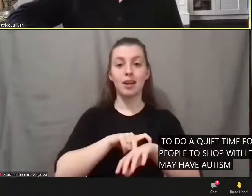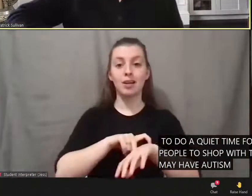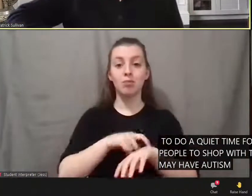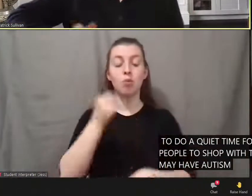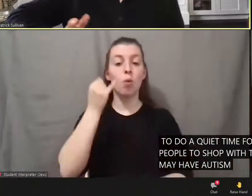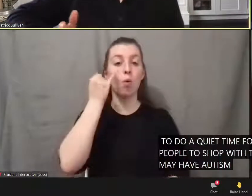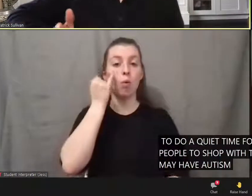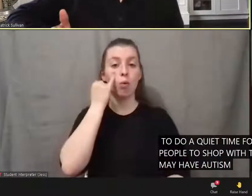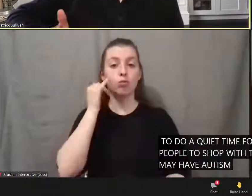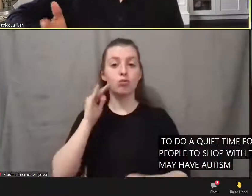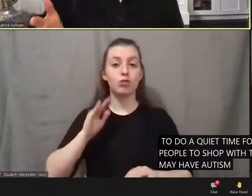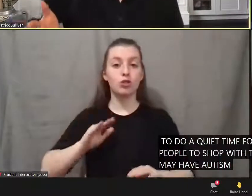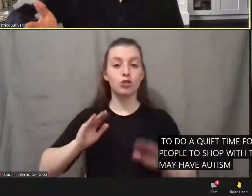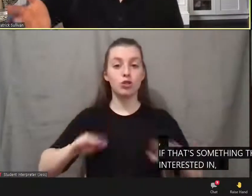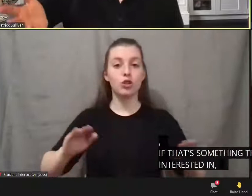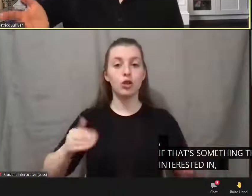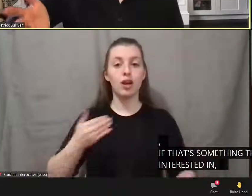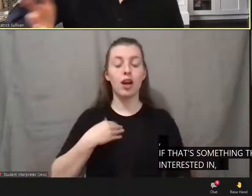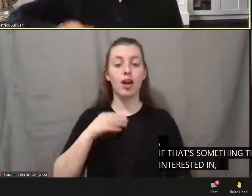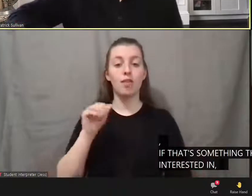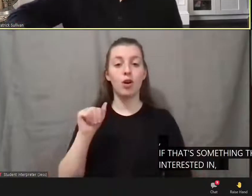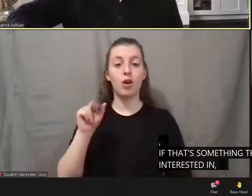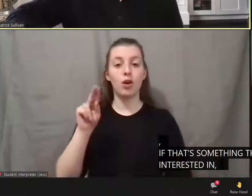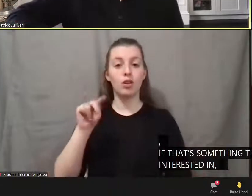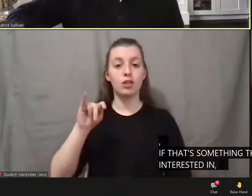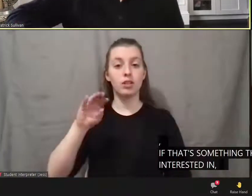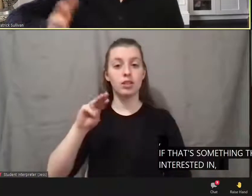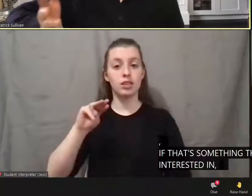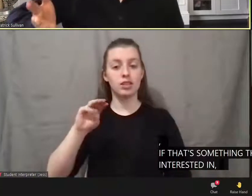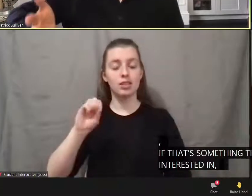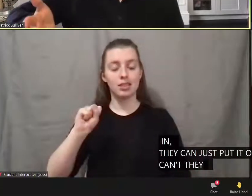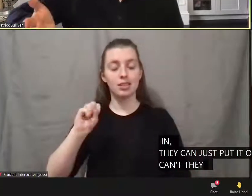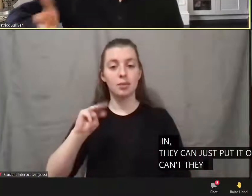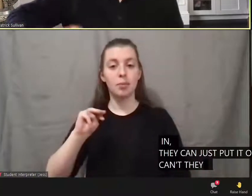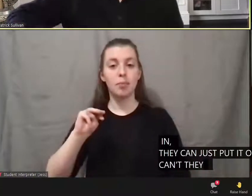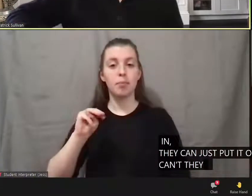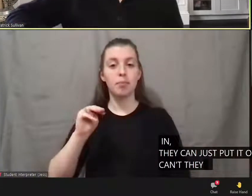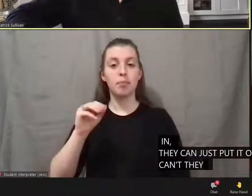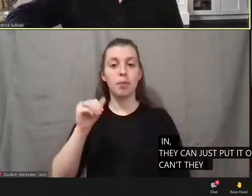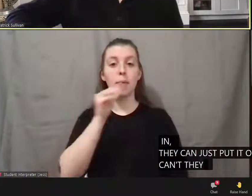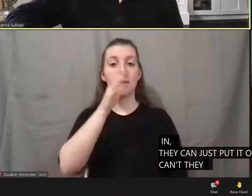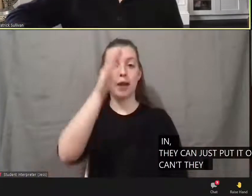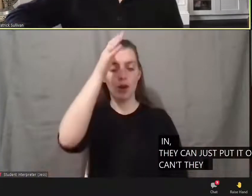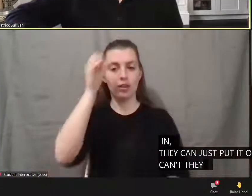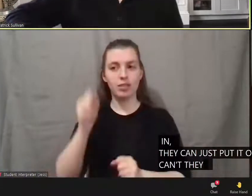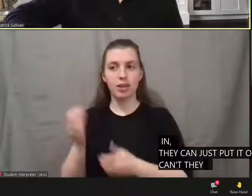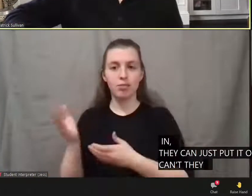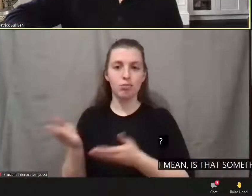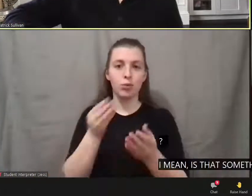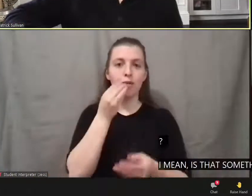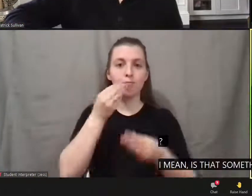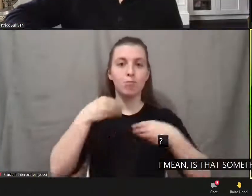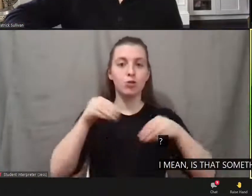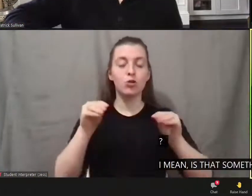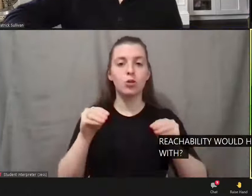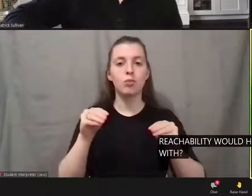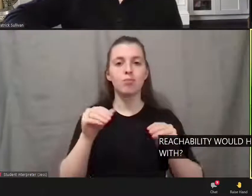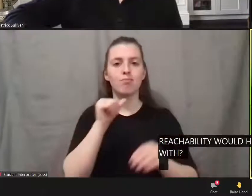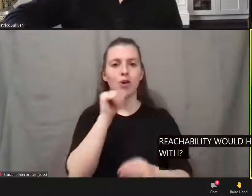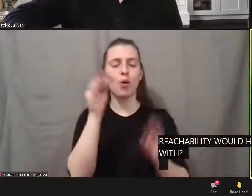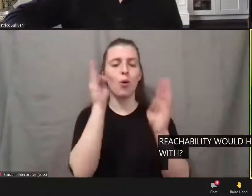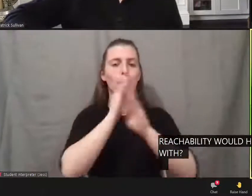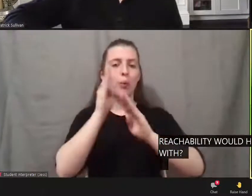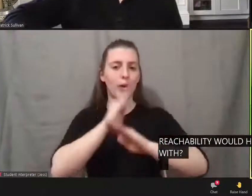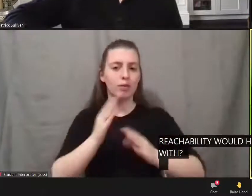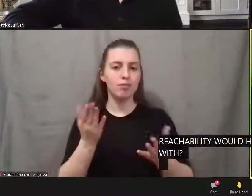interested in, they can just put it out there, I think, can't they? I mean, is that something that reachAbility would help with? Yeah, I mean, you can look